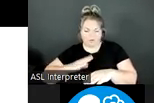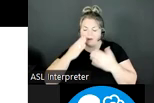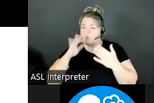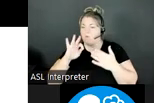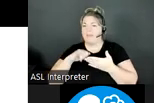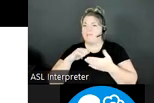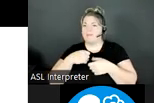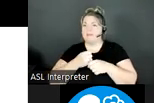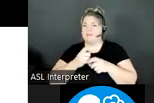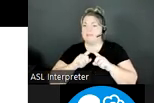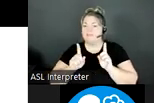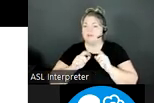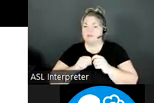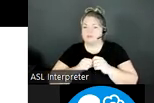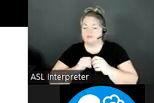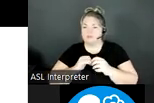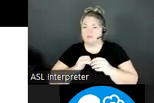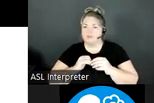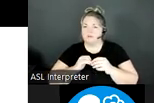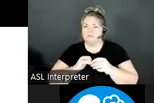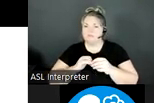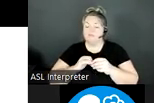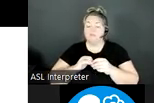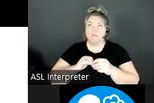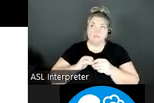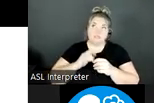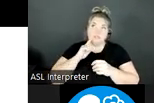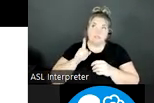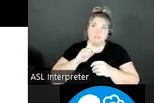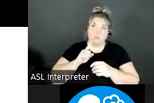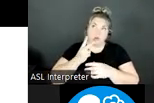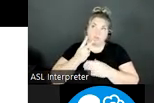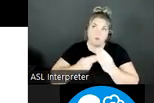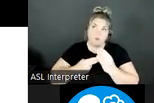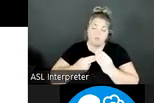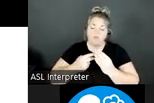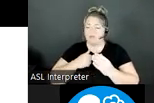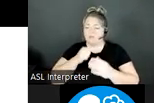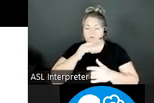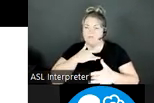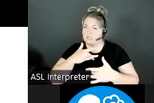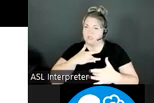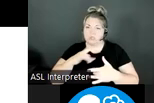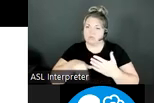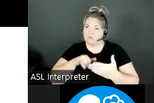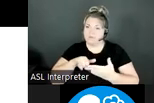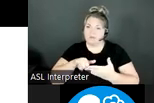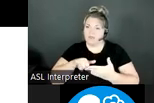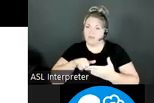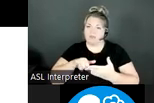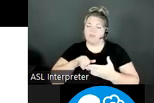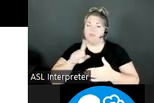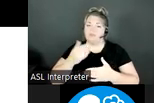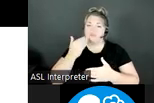difference. I think if you're both, I wouldn't be concerned about it. You just know, Raina, that